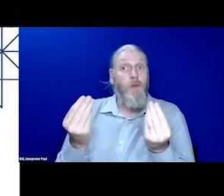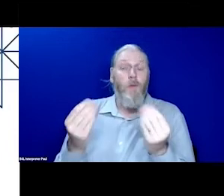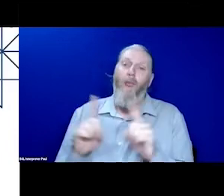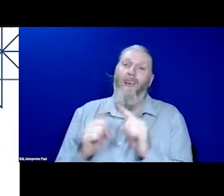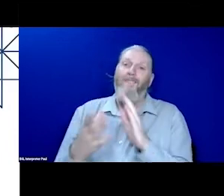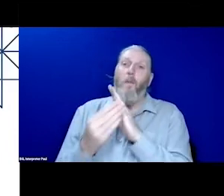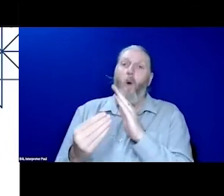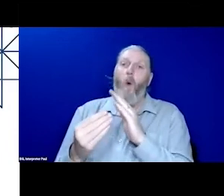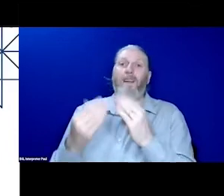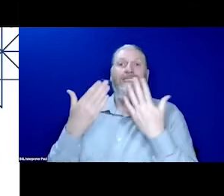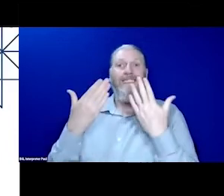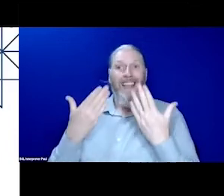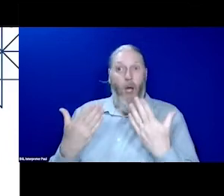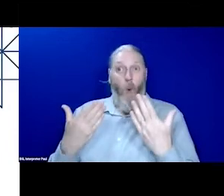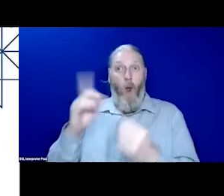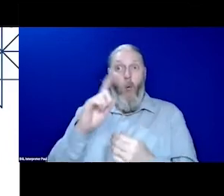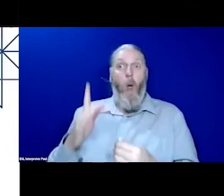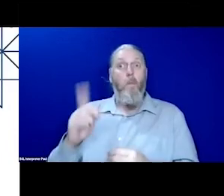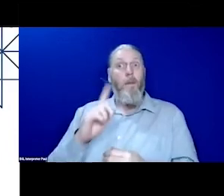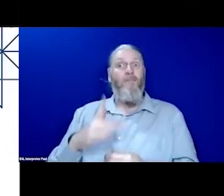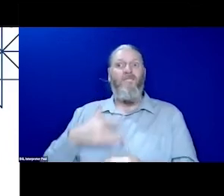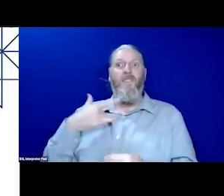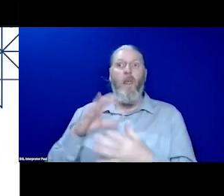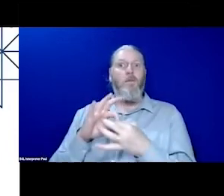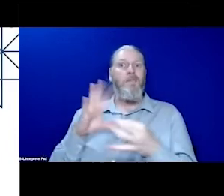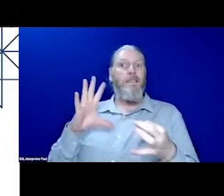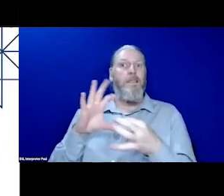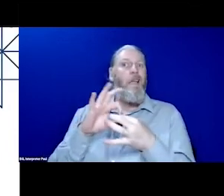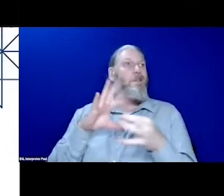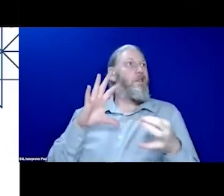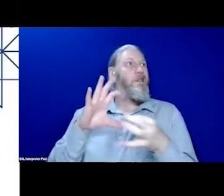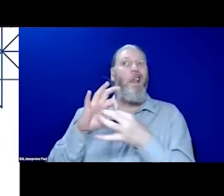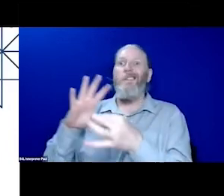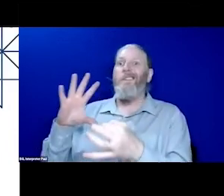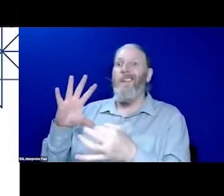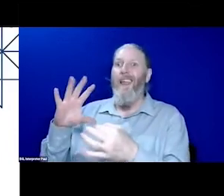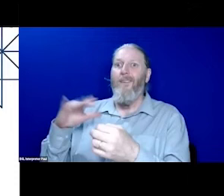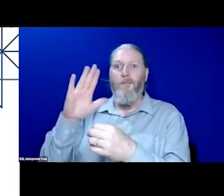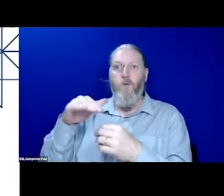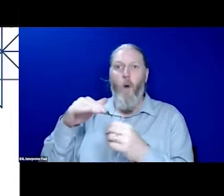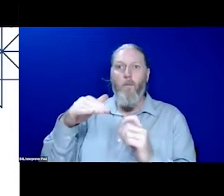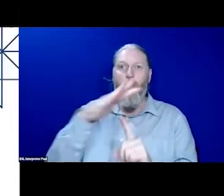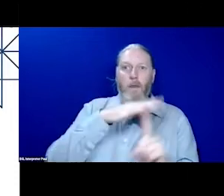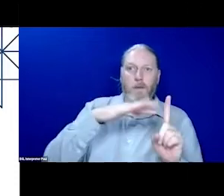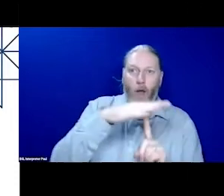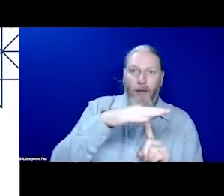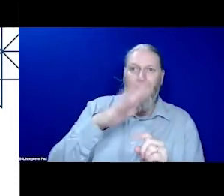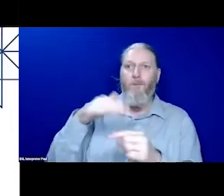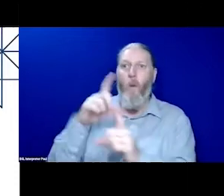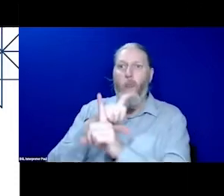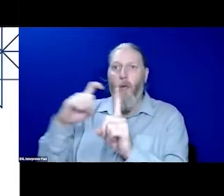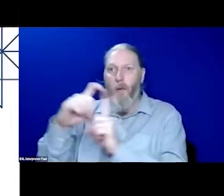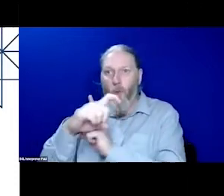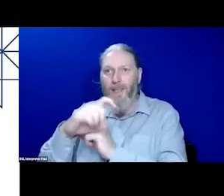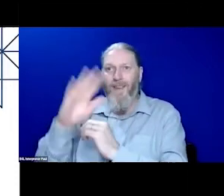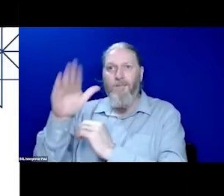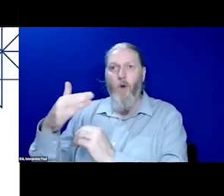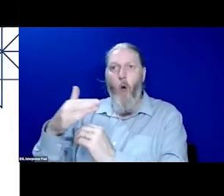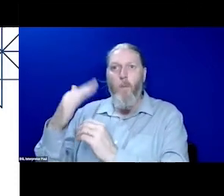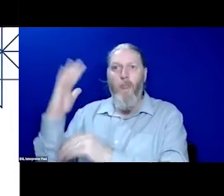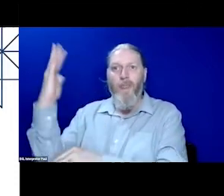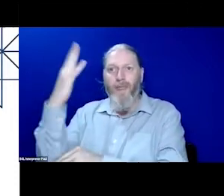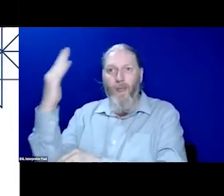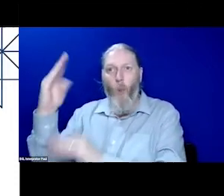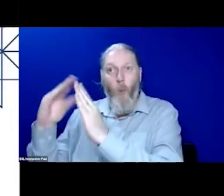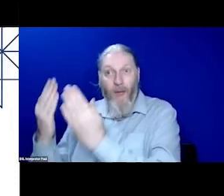disconnection in societies between ourselves and others and us and nature to more connection, we have